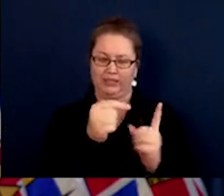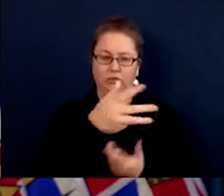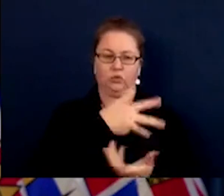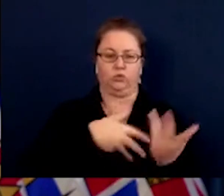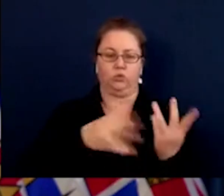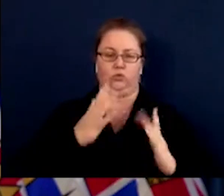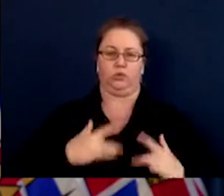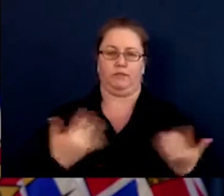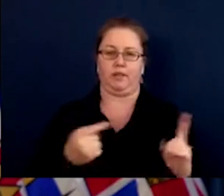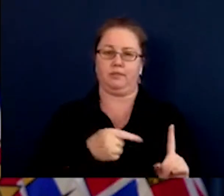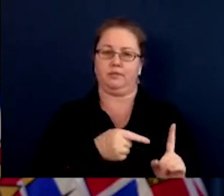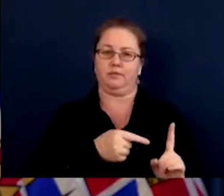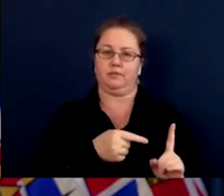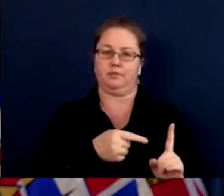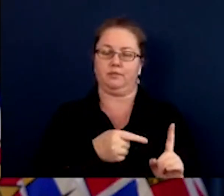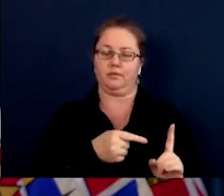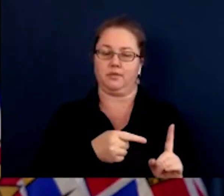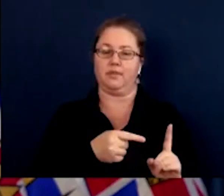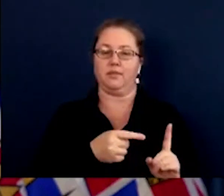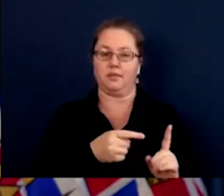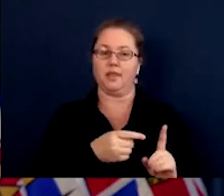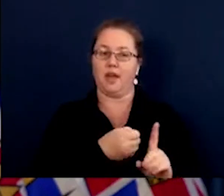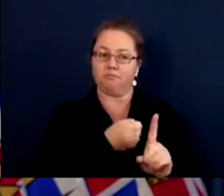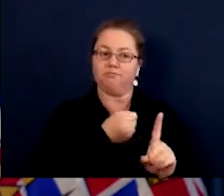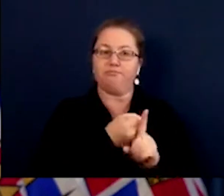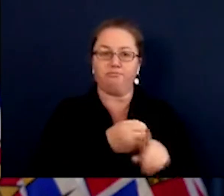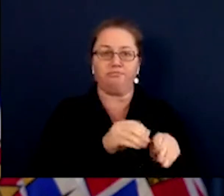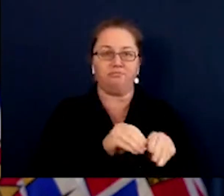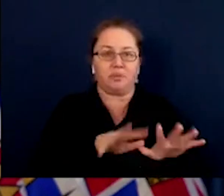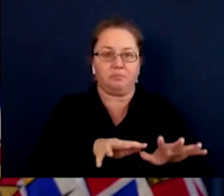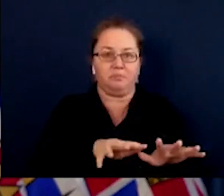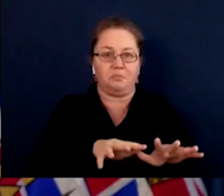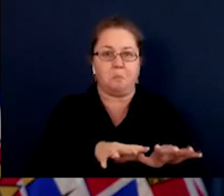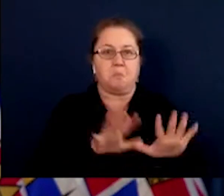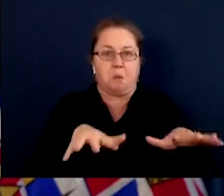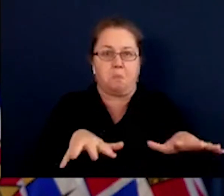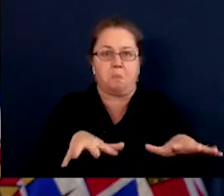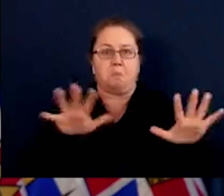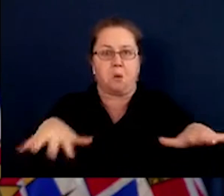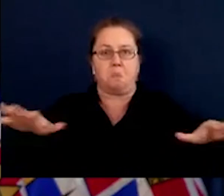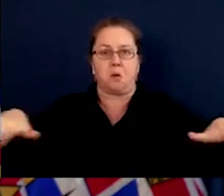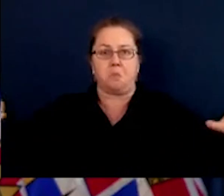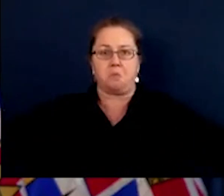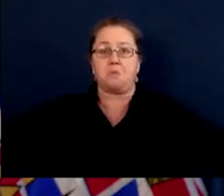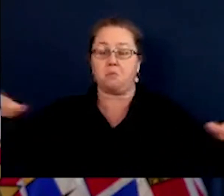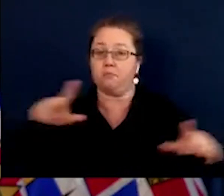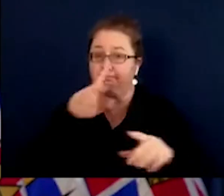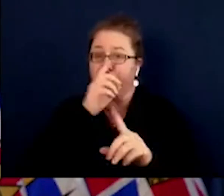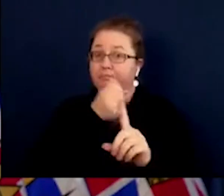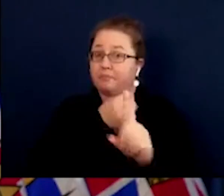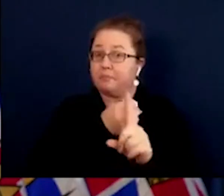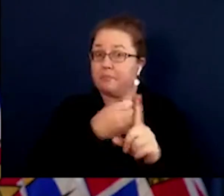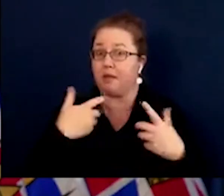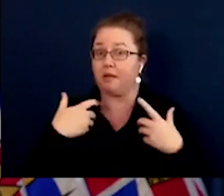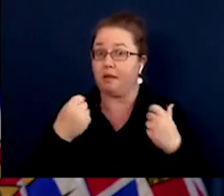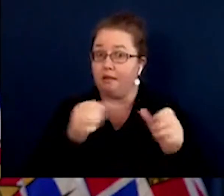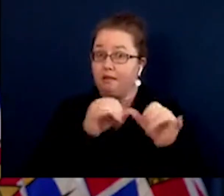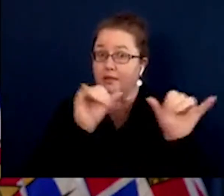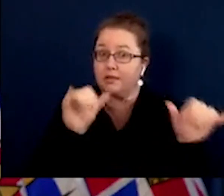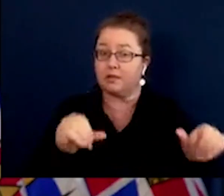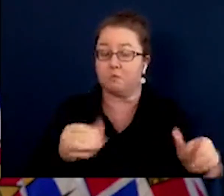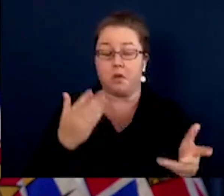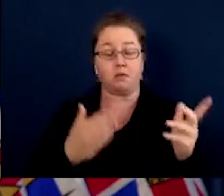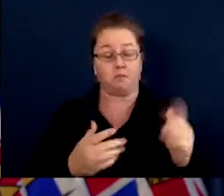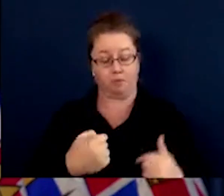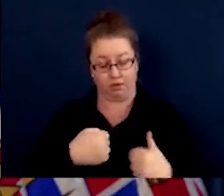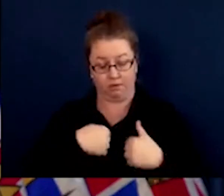social events. These events have caused clusters and outbreaks that have now spilled over into our healthcare system. So people who